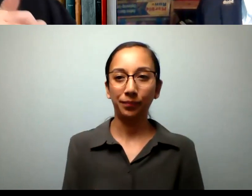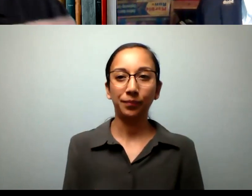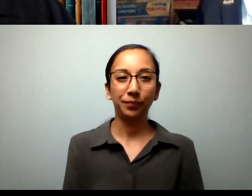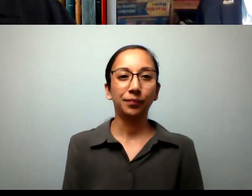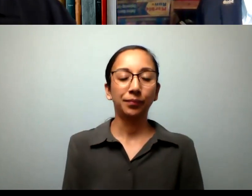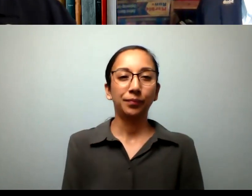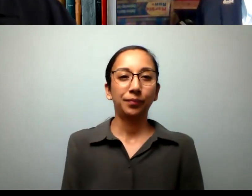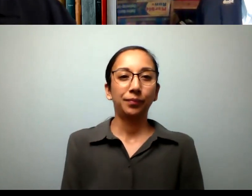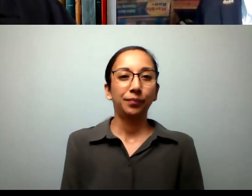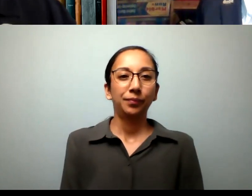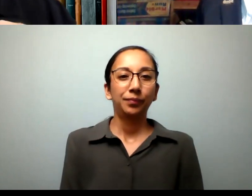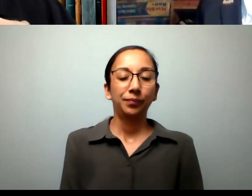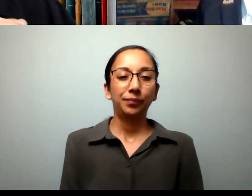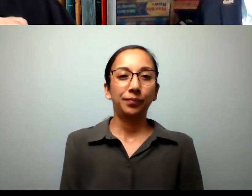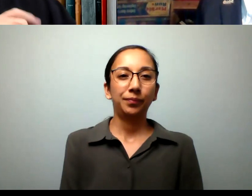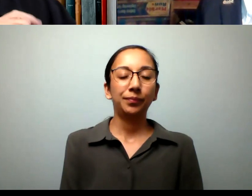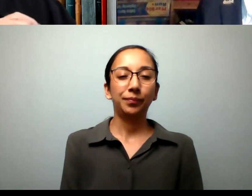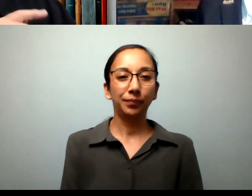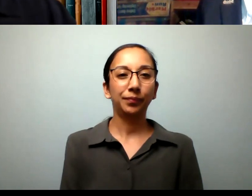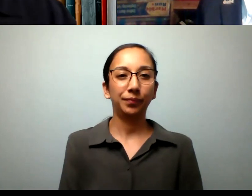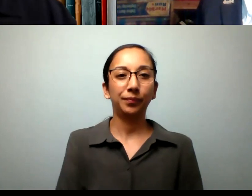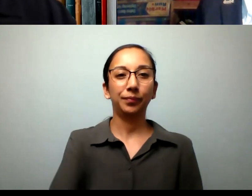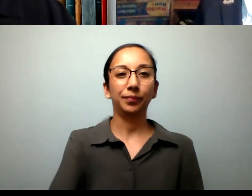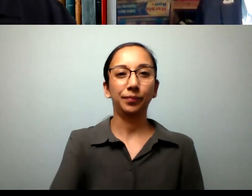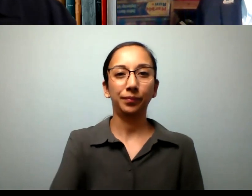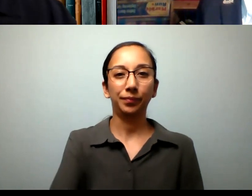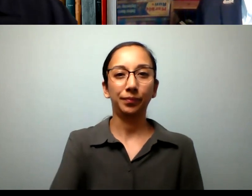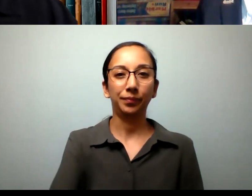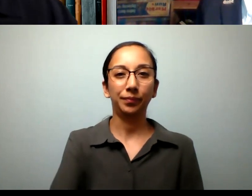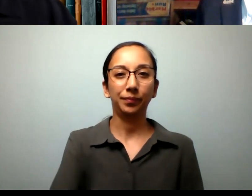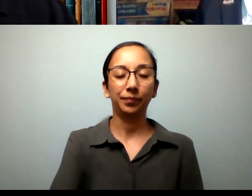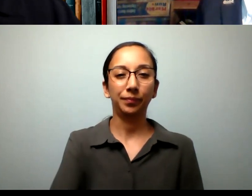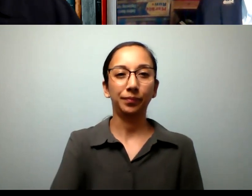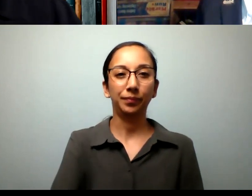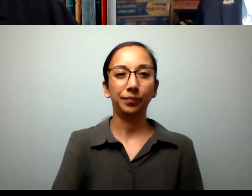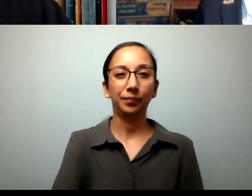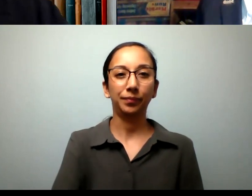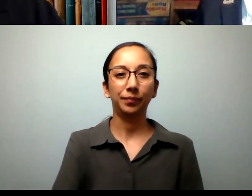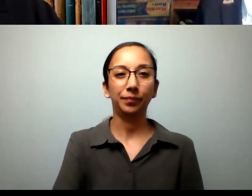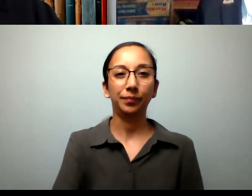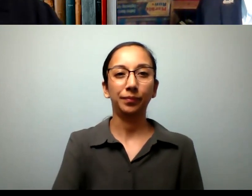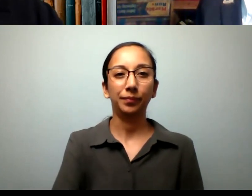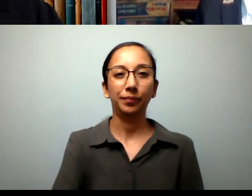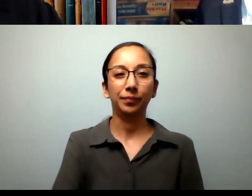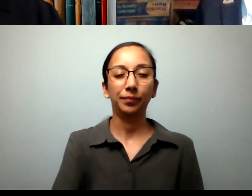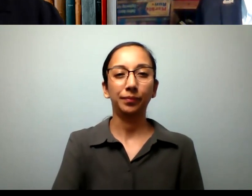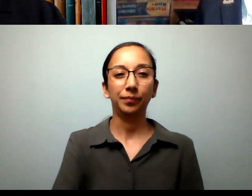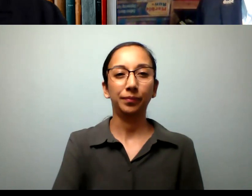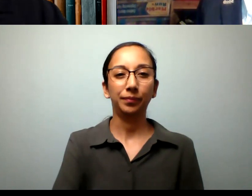disponible, ¿qué tan cómodo se sentirá usted y su hijo a participar?